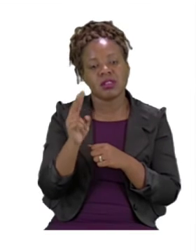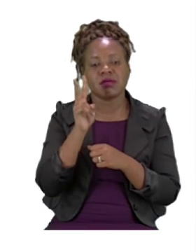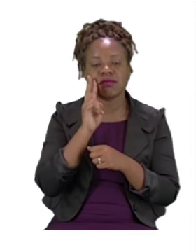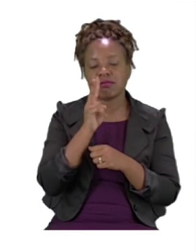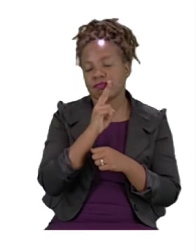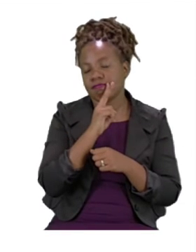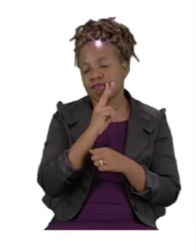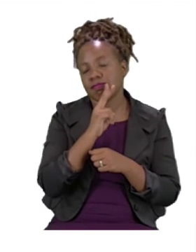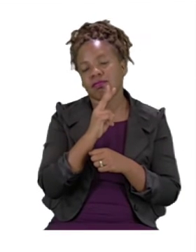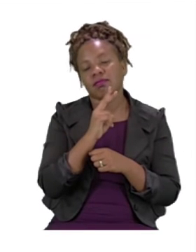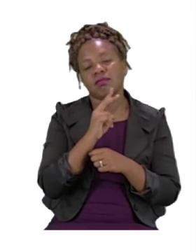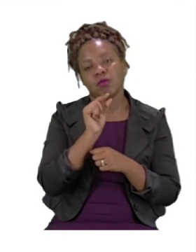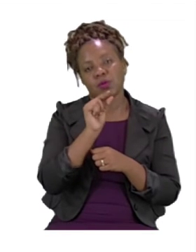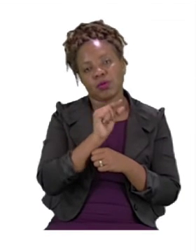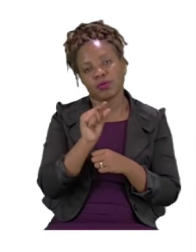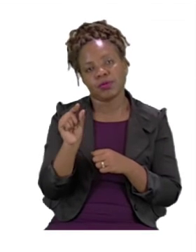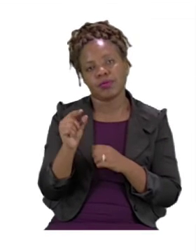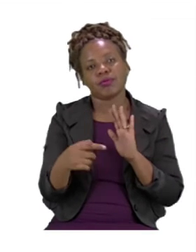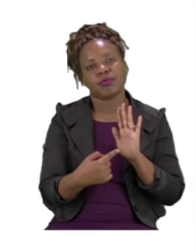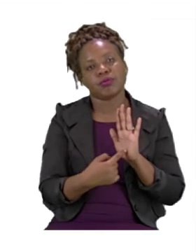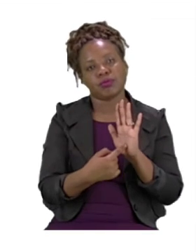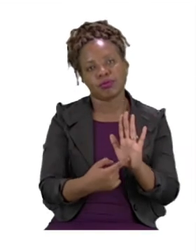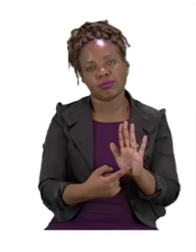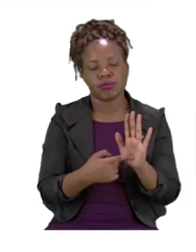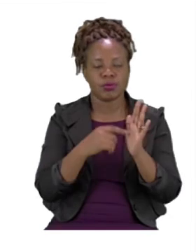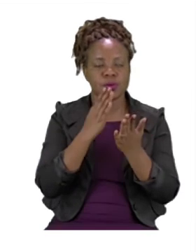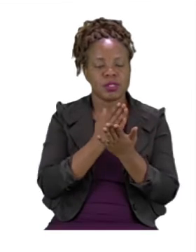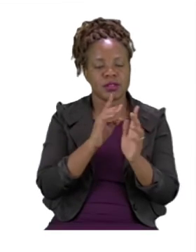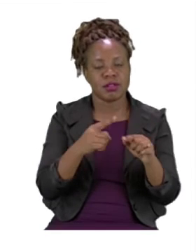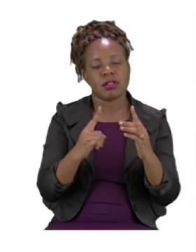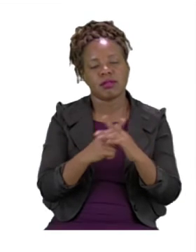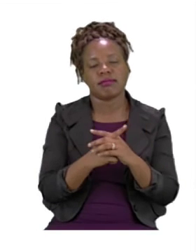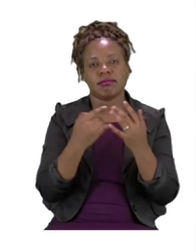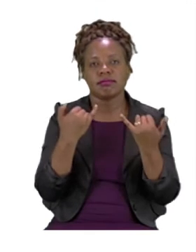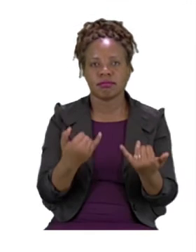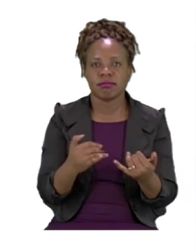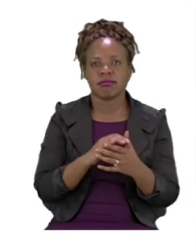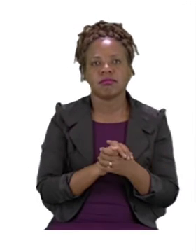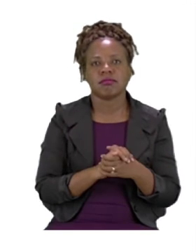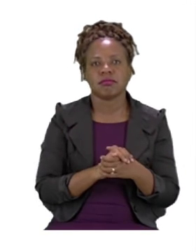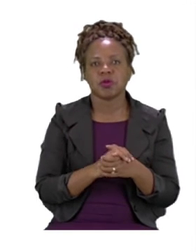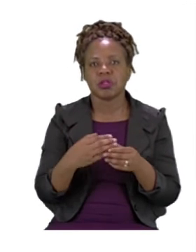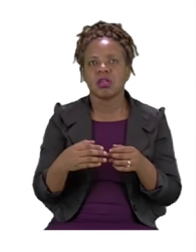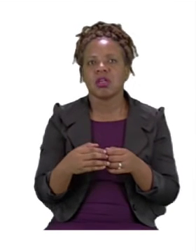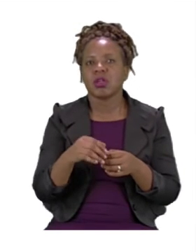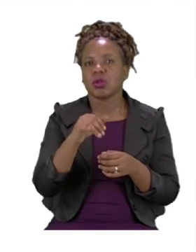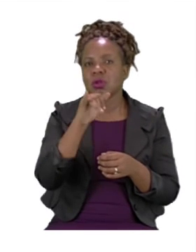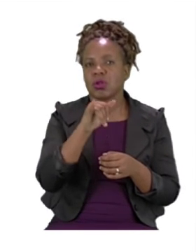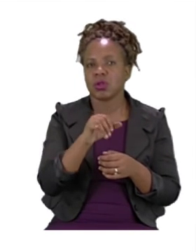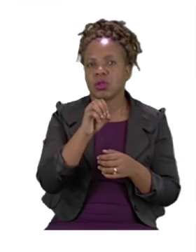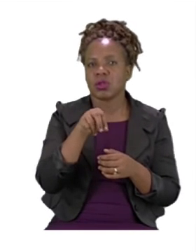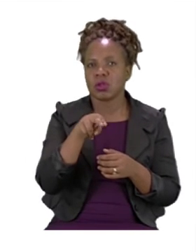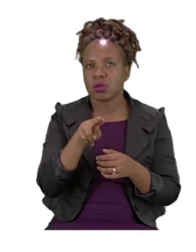now. So we do not use the word studied or studies because we are